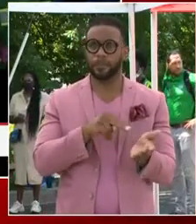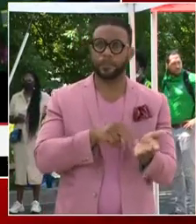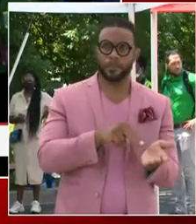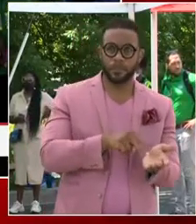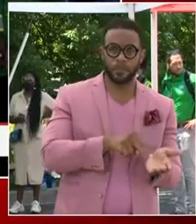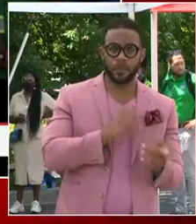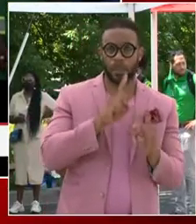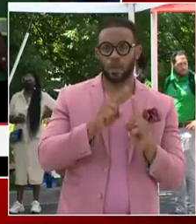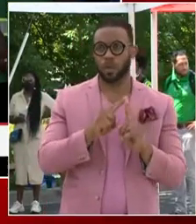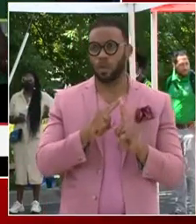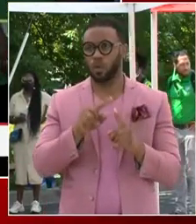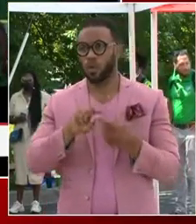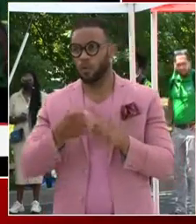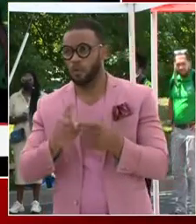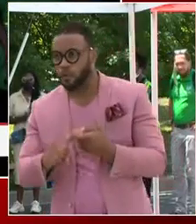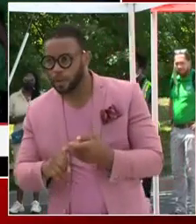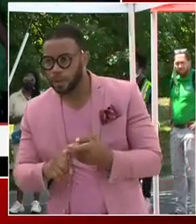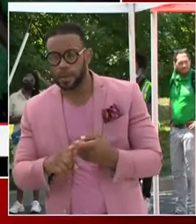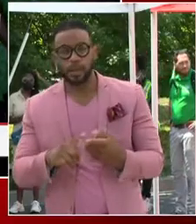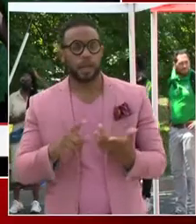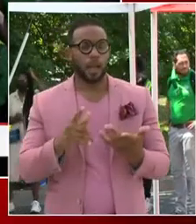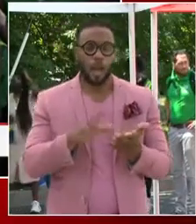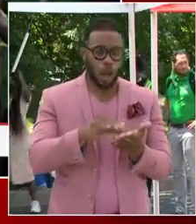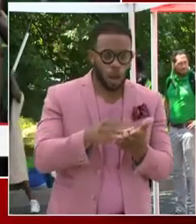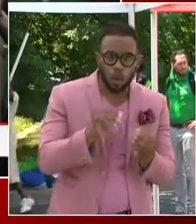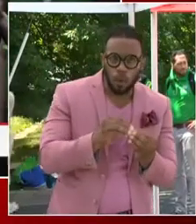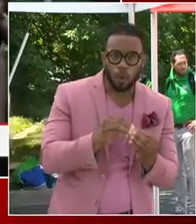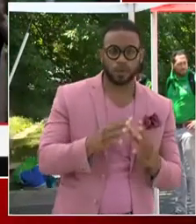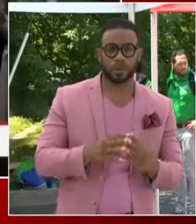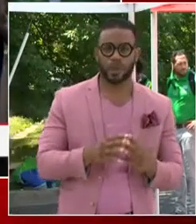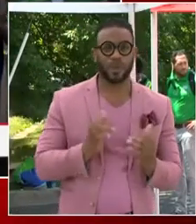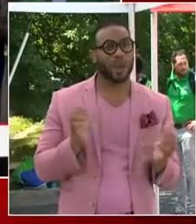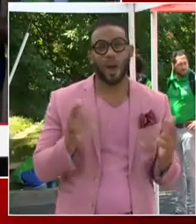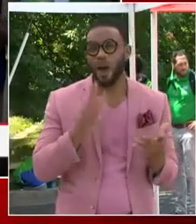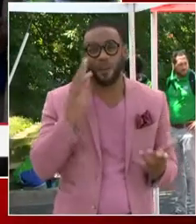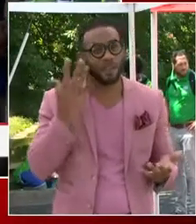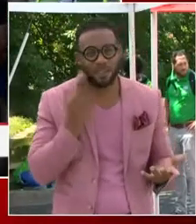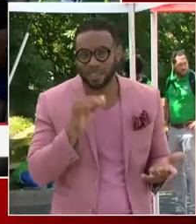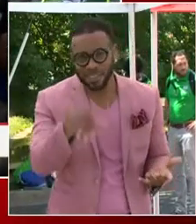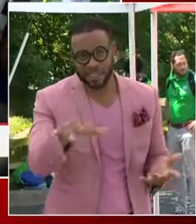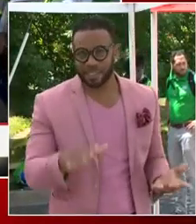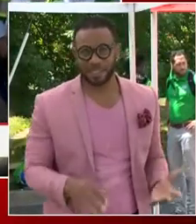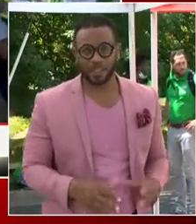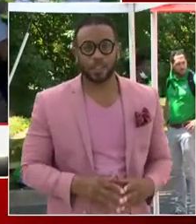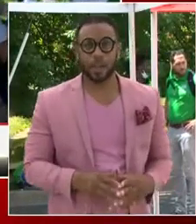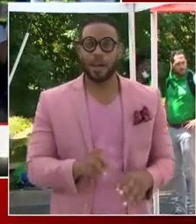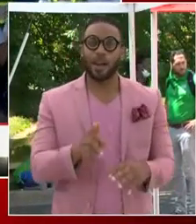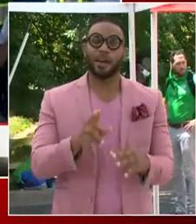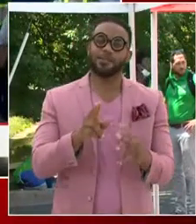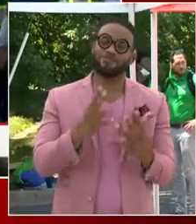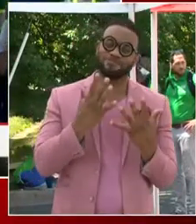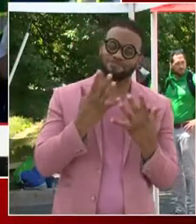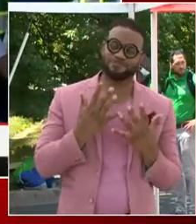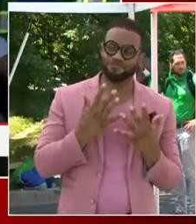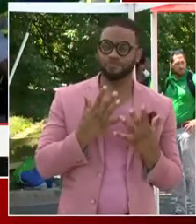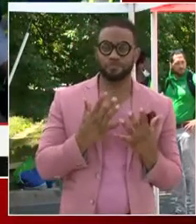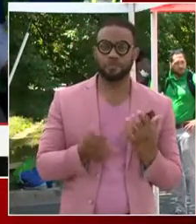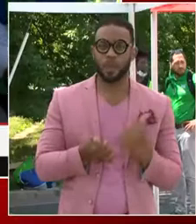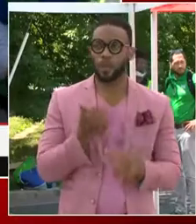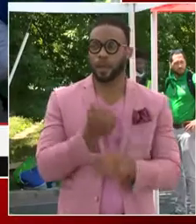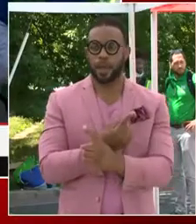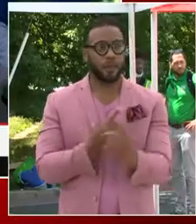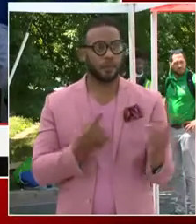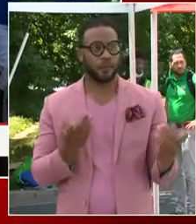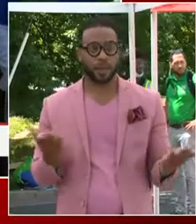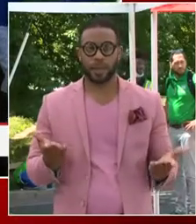nurses, talking to their friends, and learning more. We all go through that. And unfortunately, most